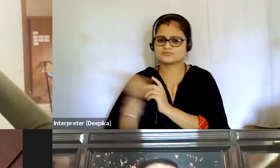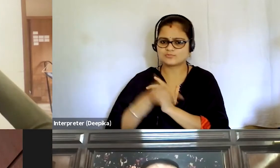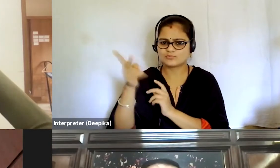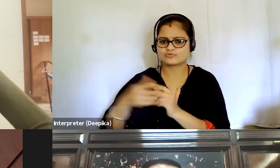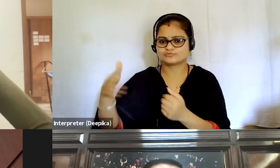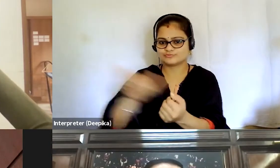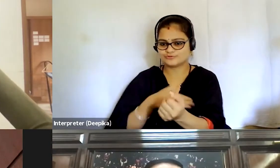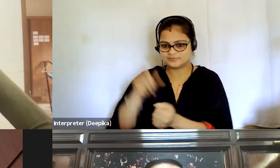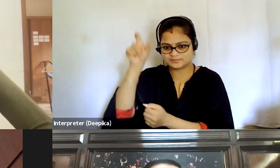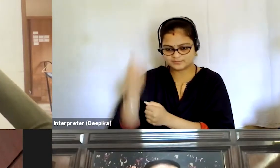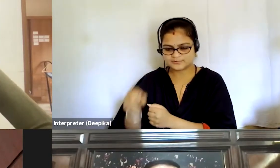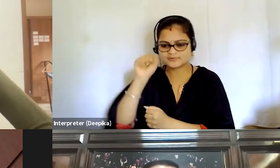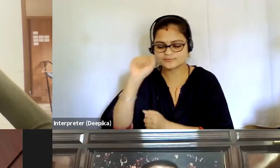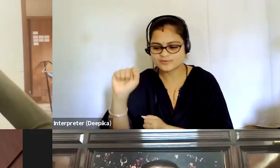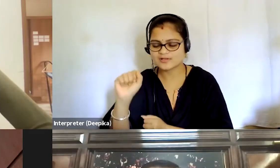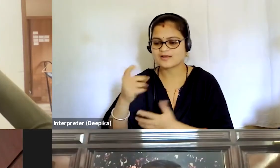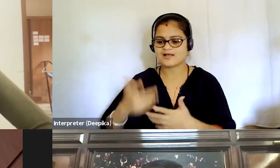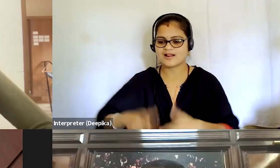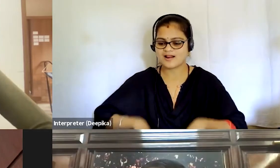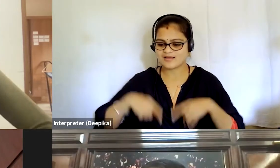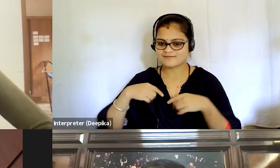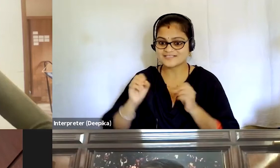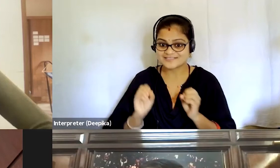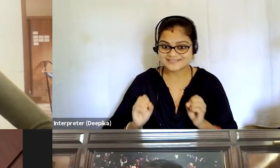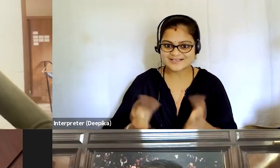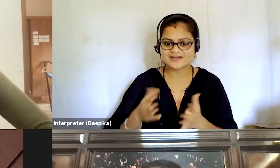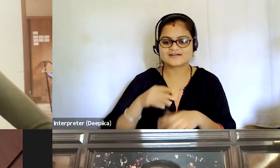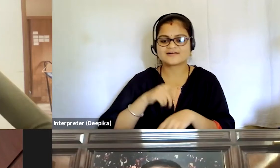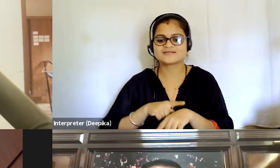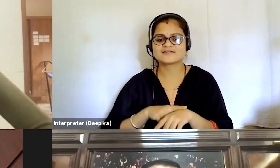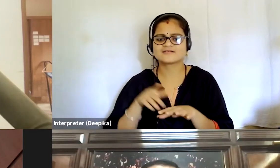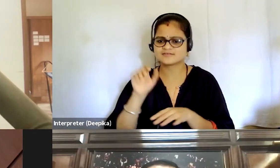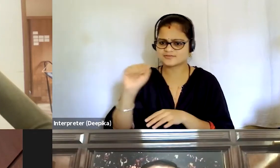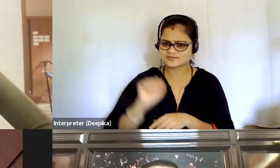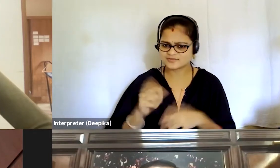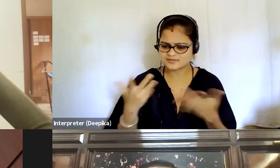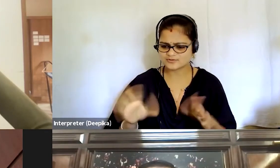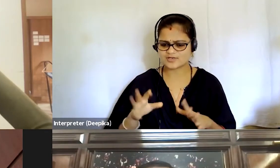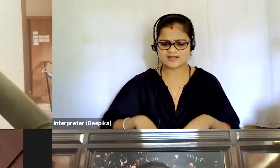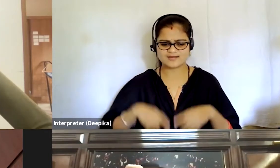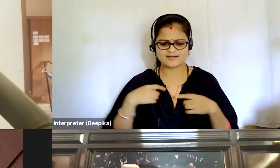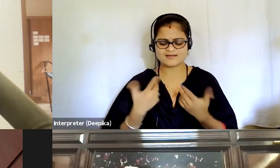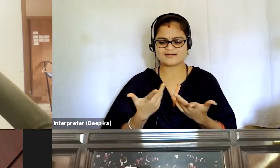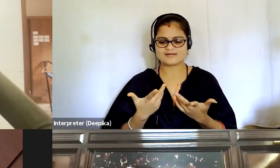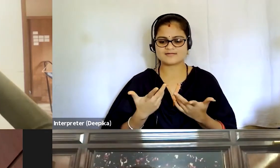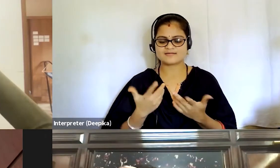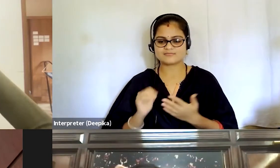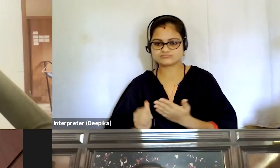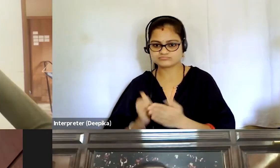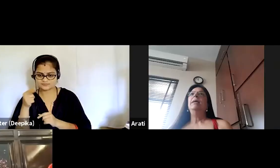little bit about your musical journey and did that really change in any way when you became entrepreneurs?